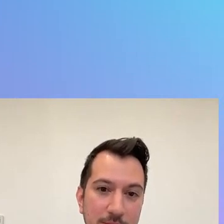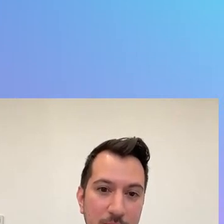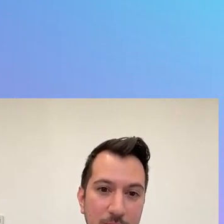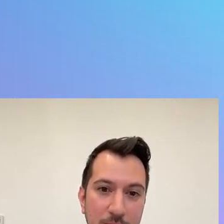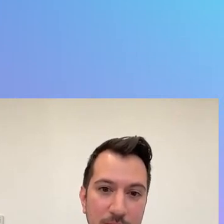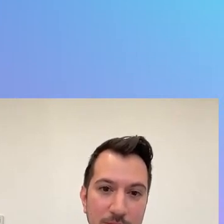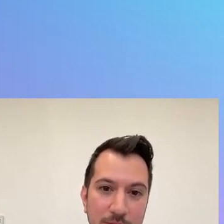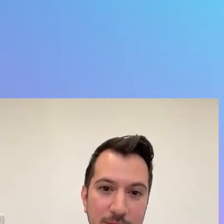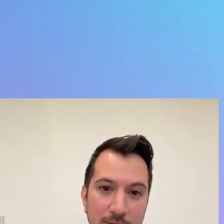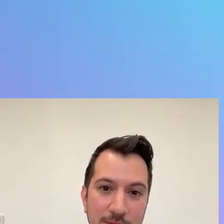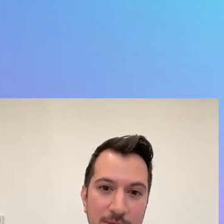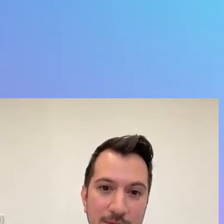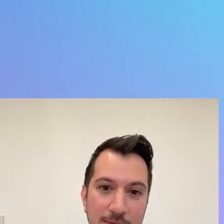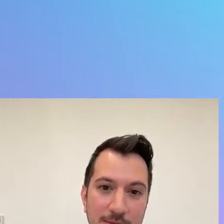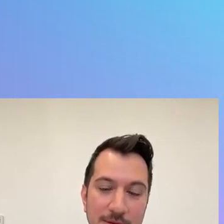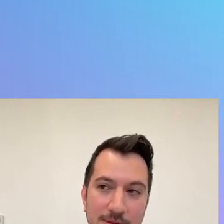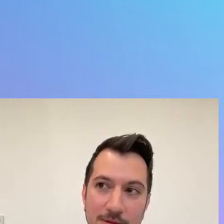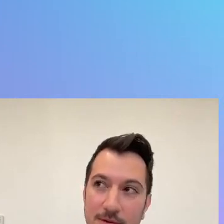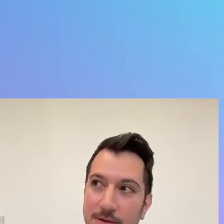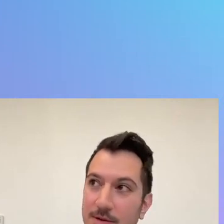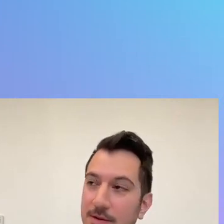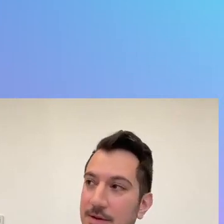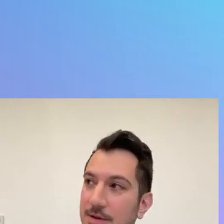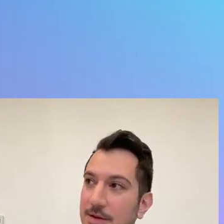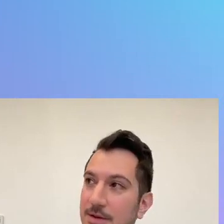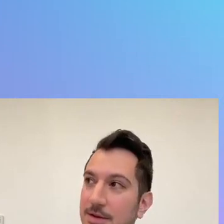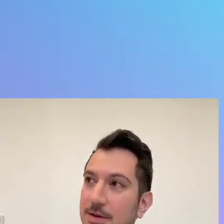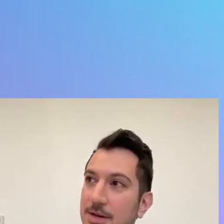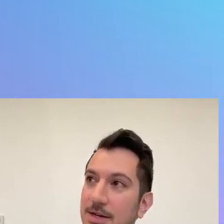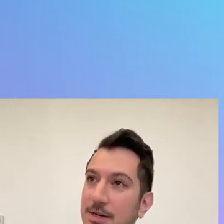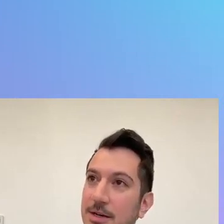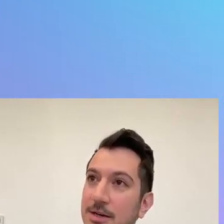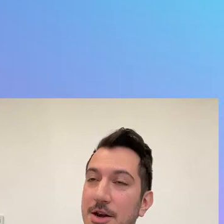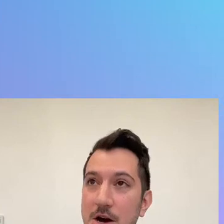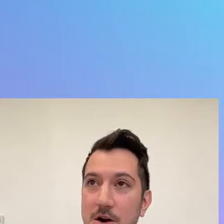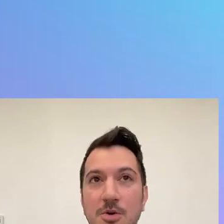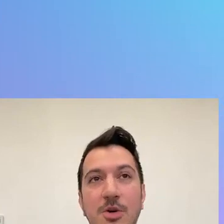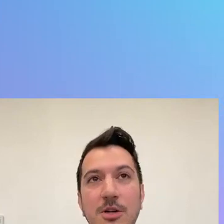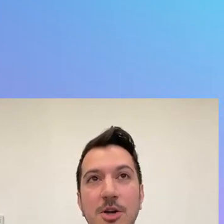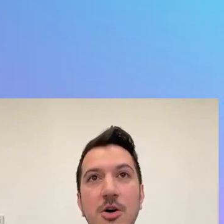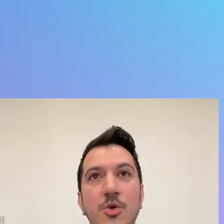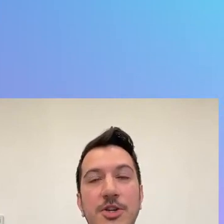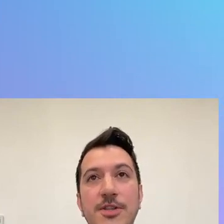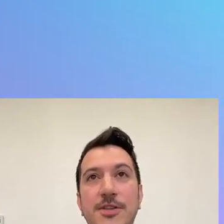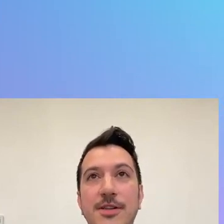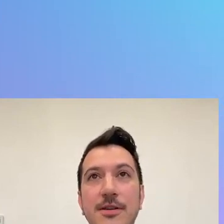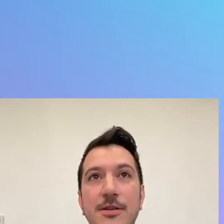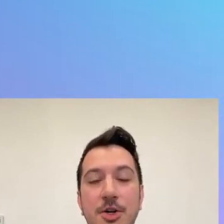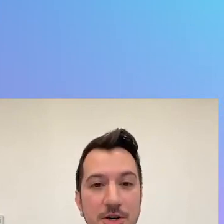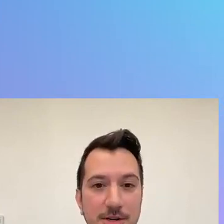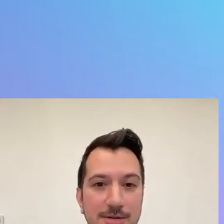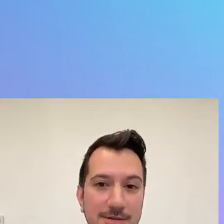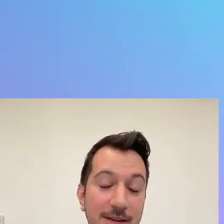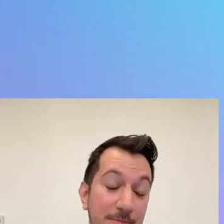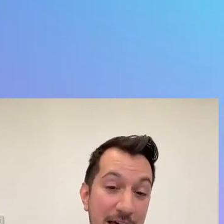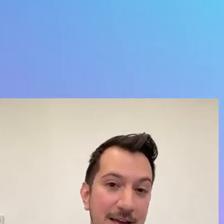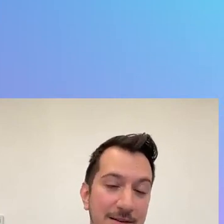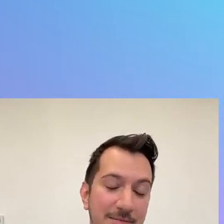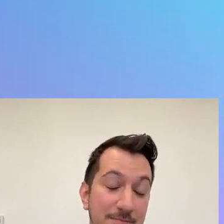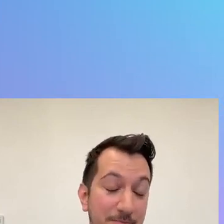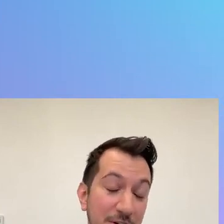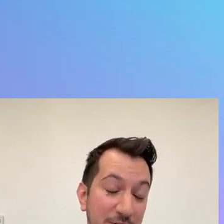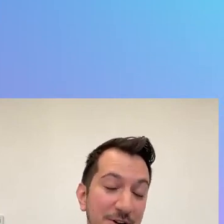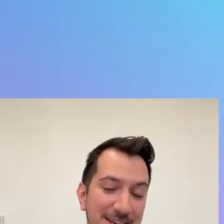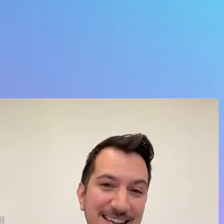will always fail, just no matter what, with this new algorithm? No, which is good and